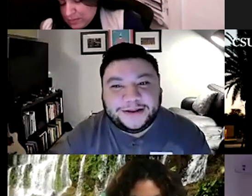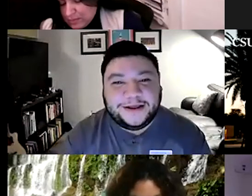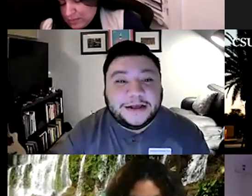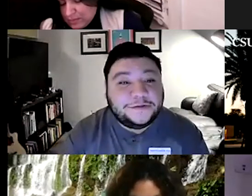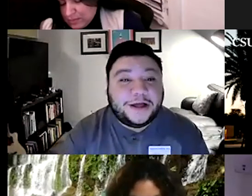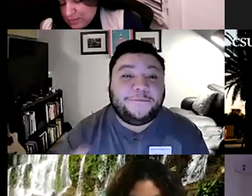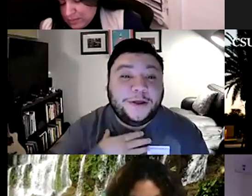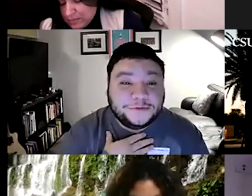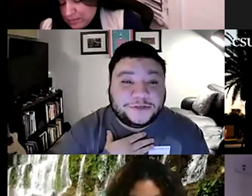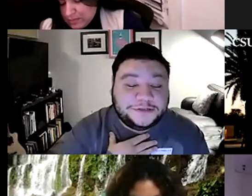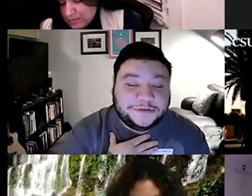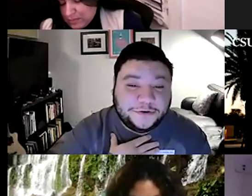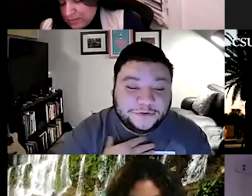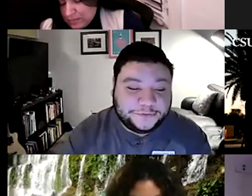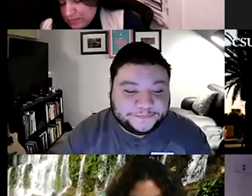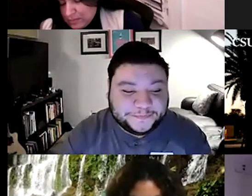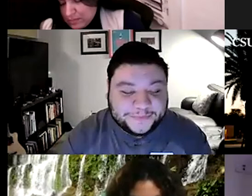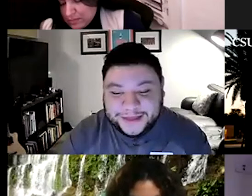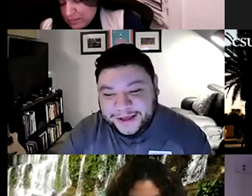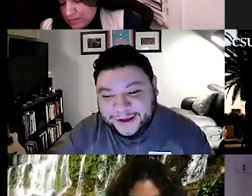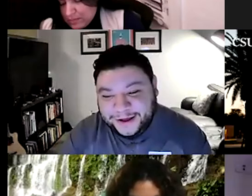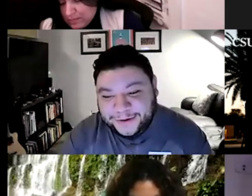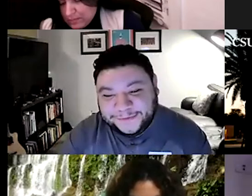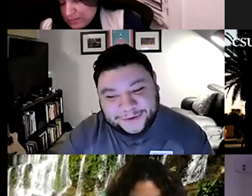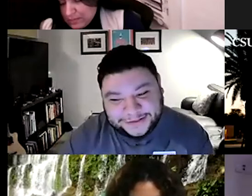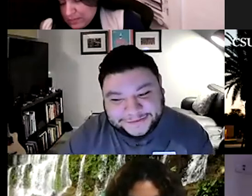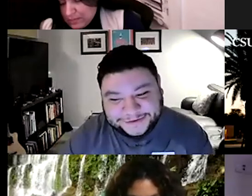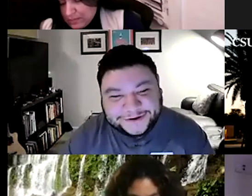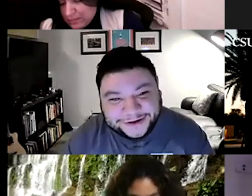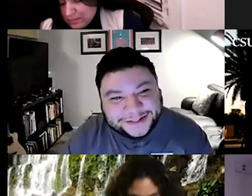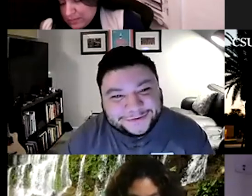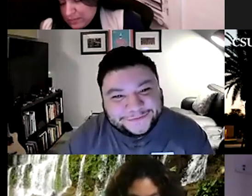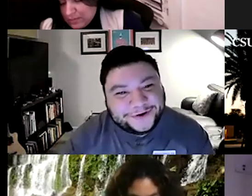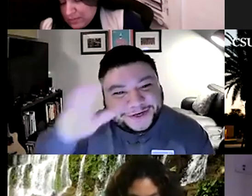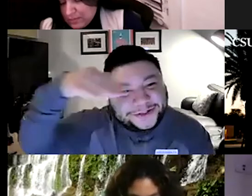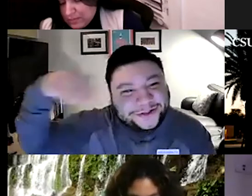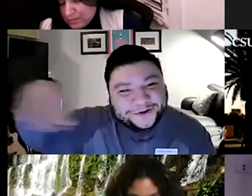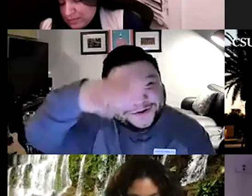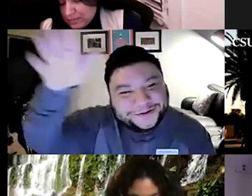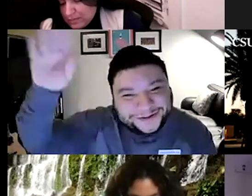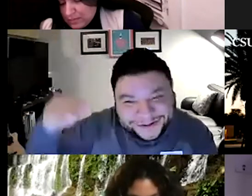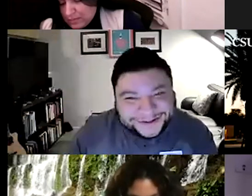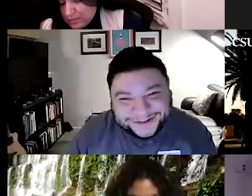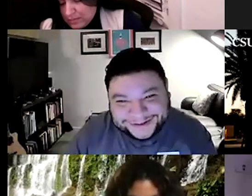right? Like I still have my own journey to go through. So yes, sorry, that was a very long